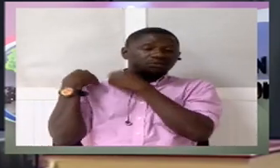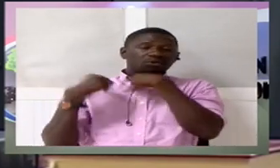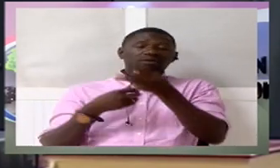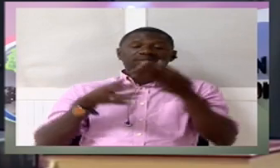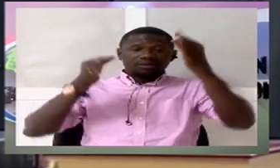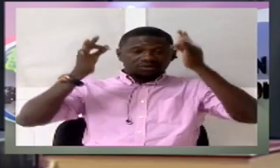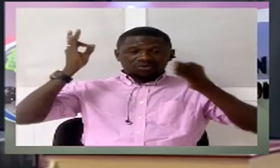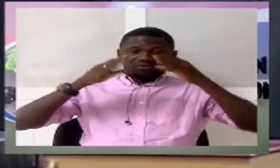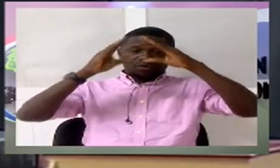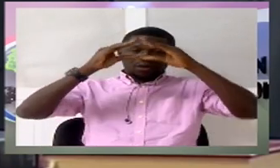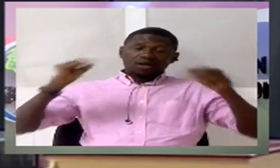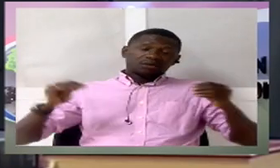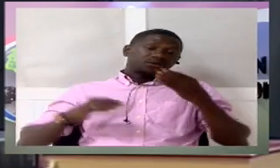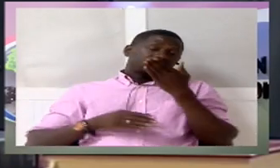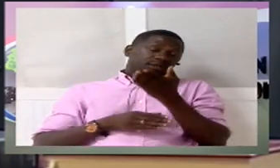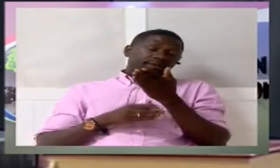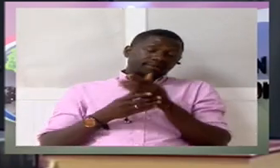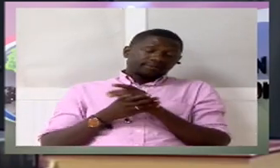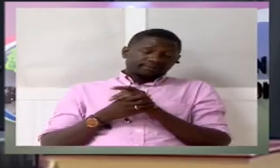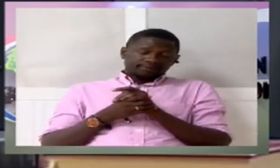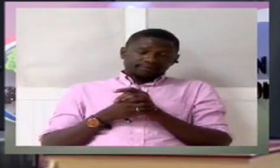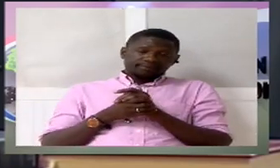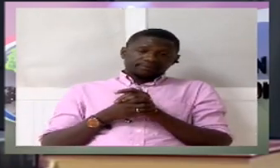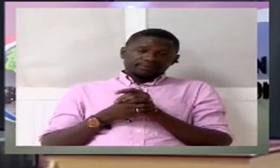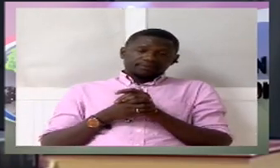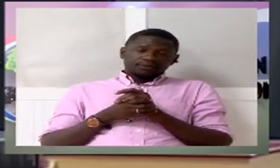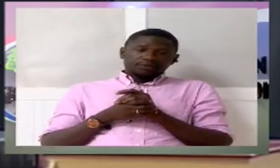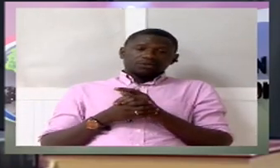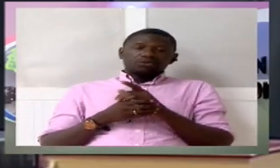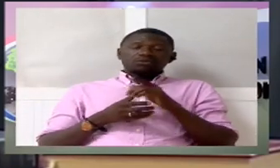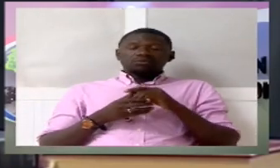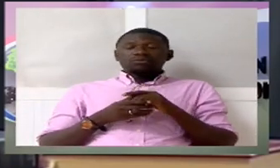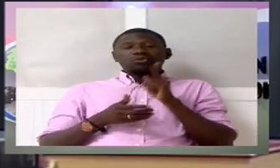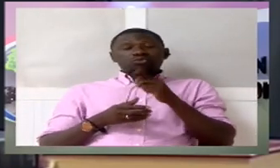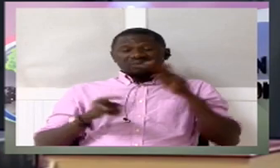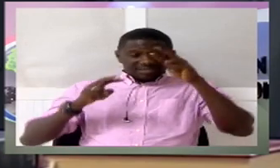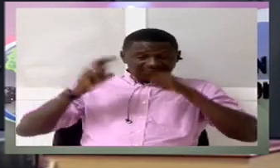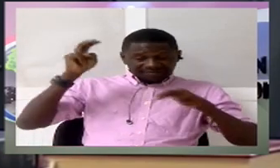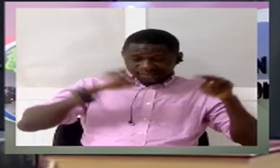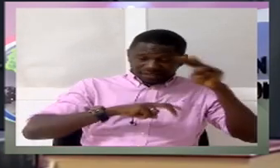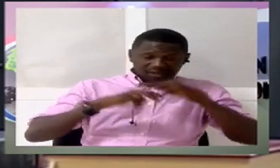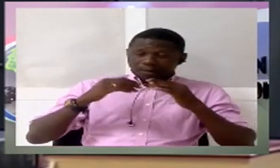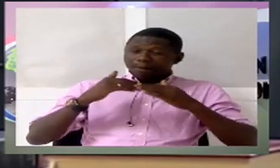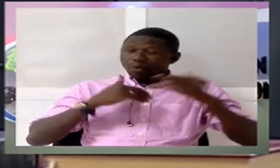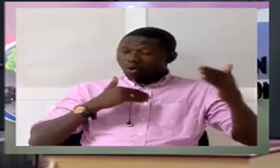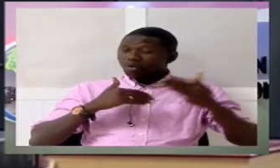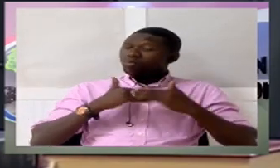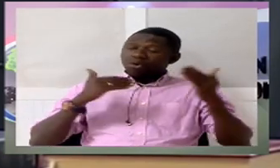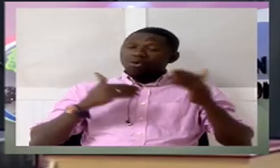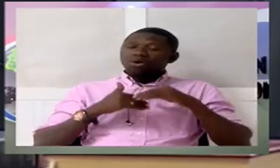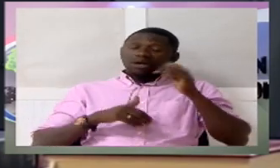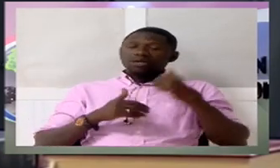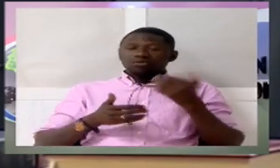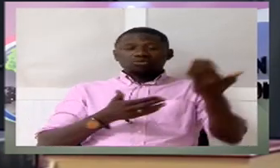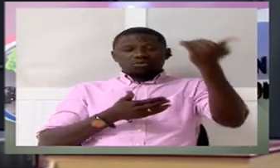court kiti bunda nyin na do kolam dunolem to investigate ka kisikizi and come out with